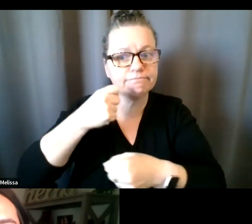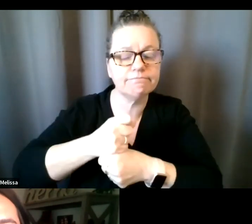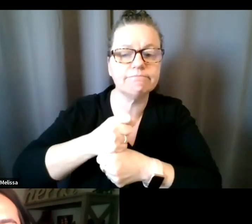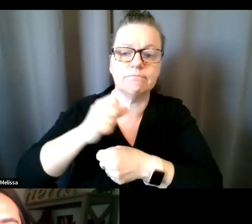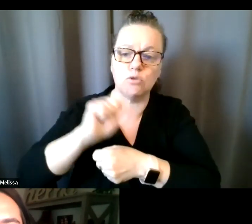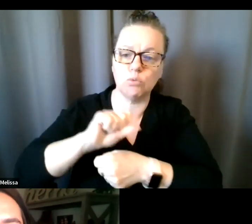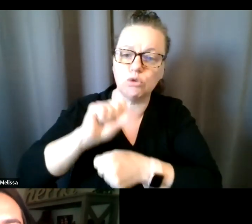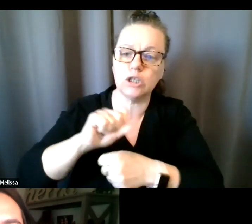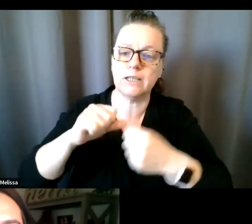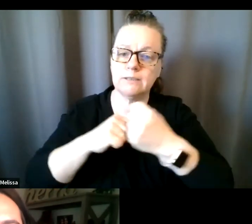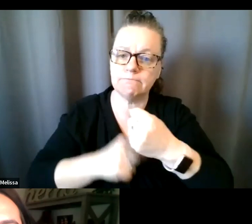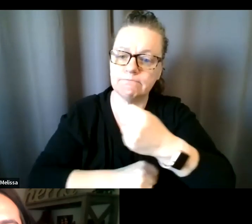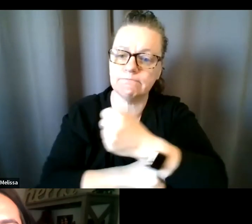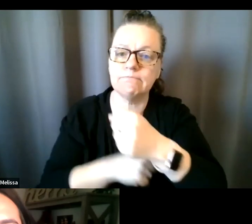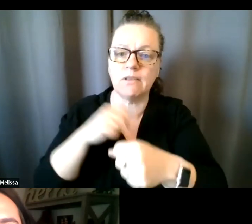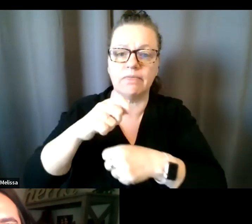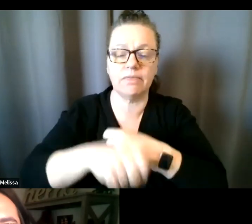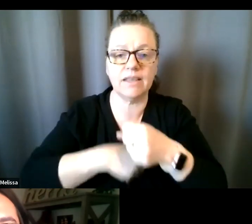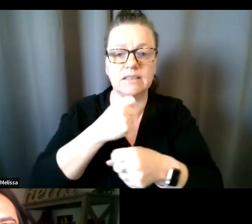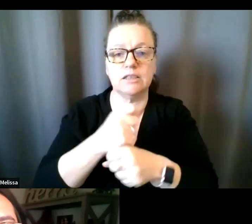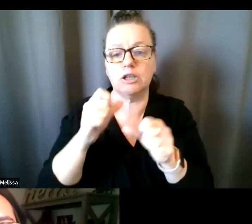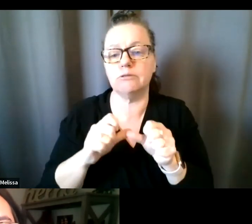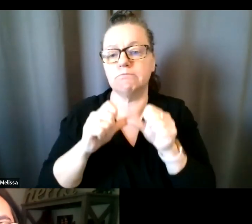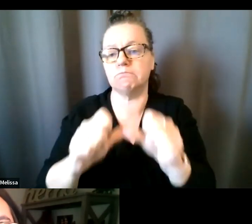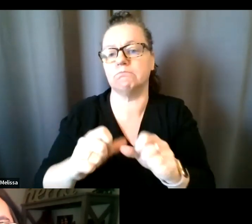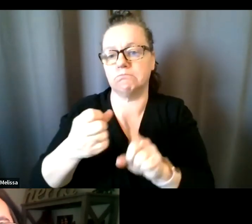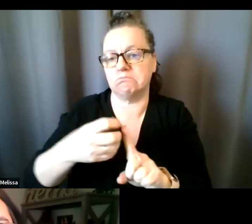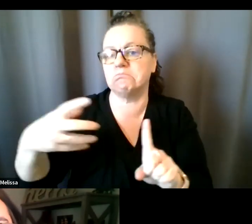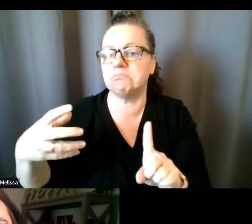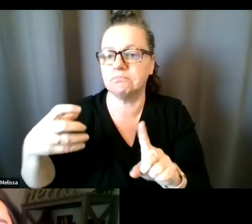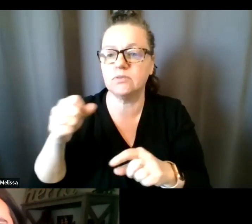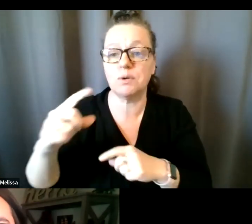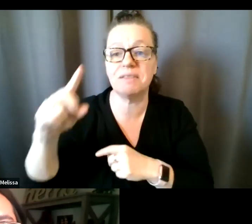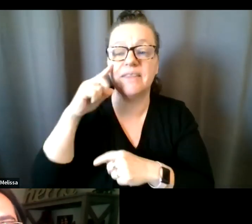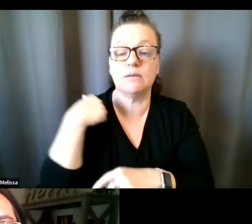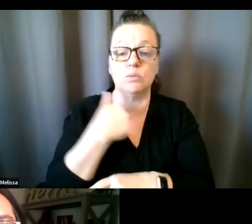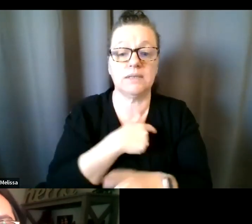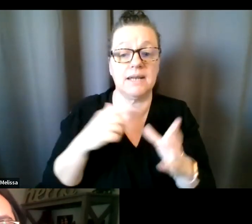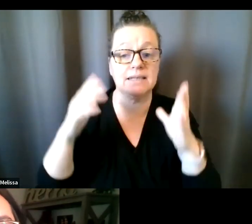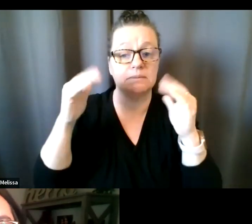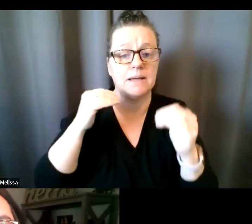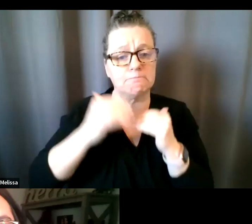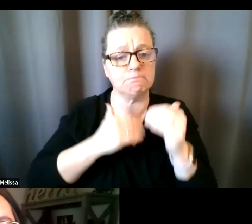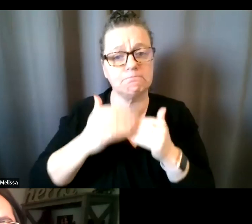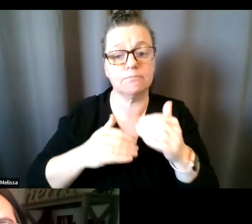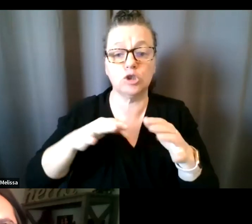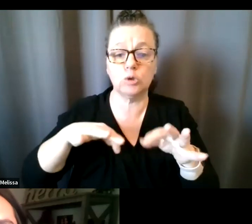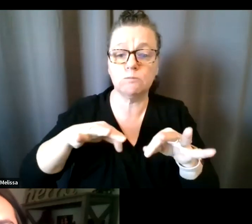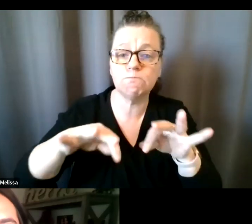and foundation, and this year we get to continue to build on that. So I think we can expect the momentum and pace to pick